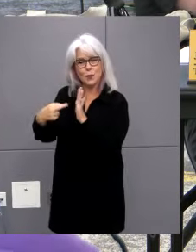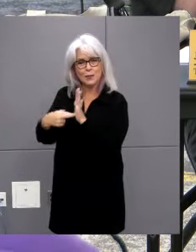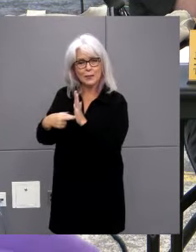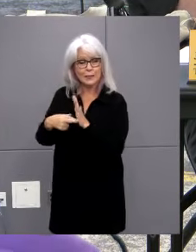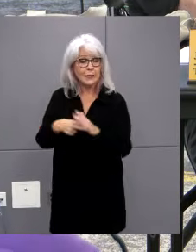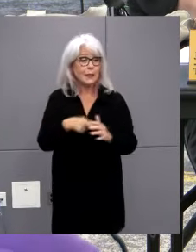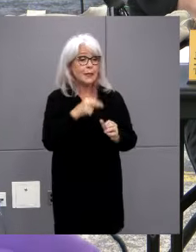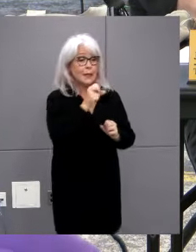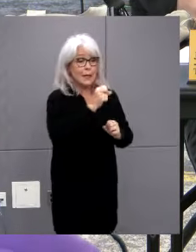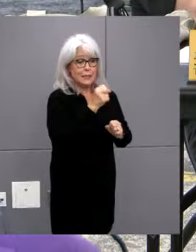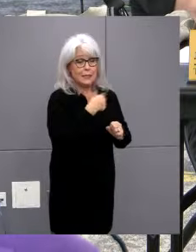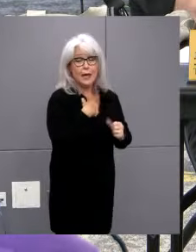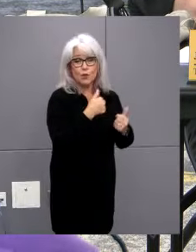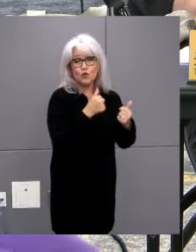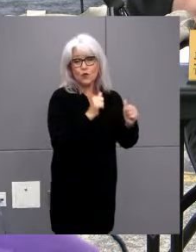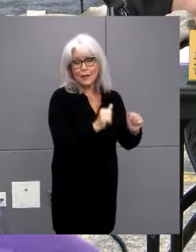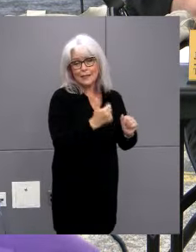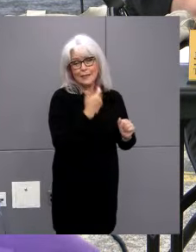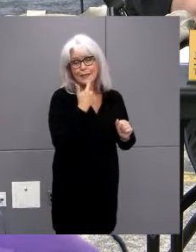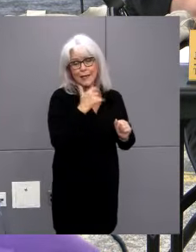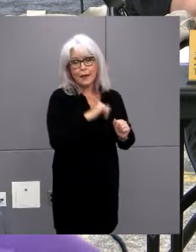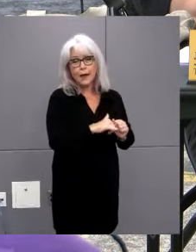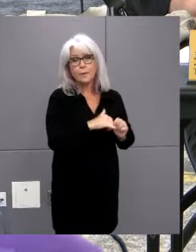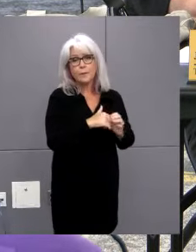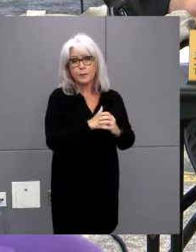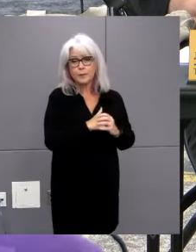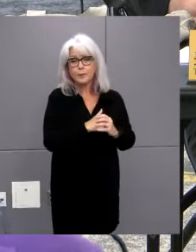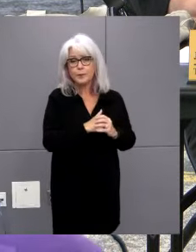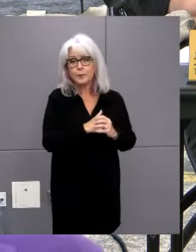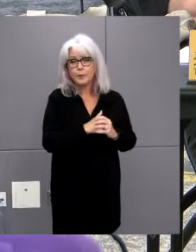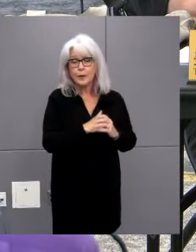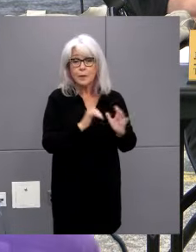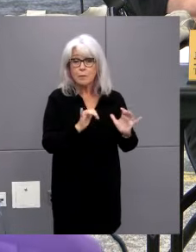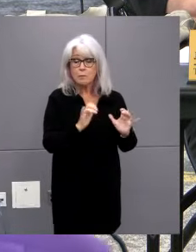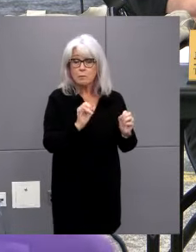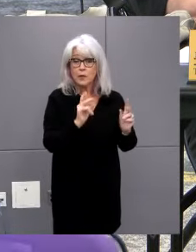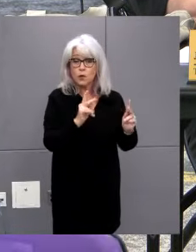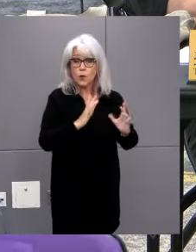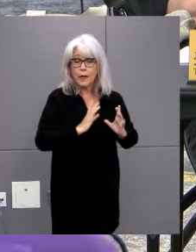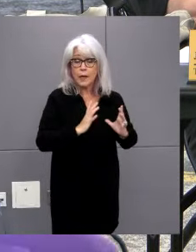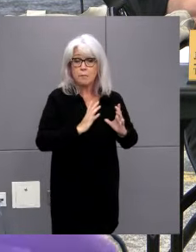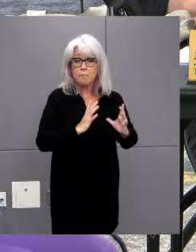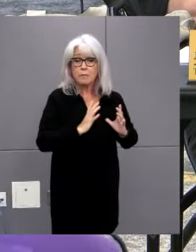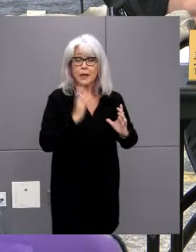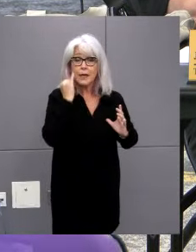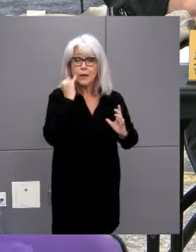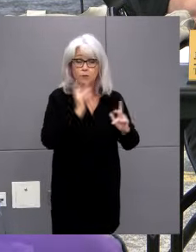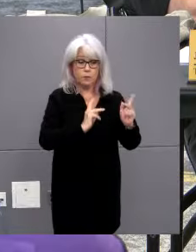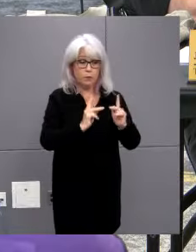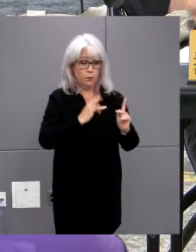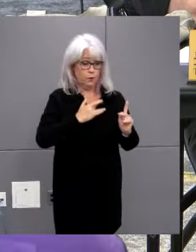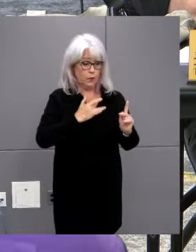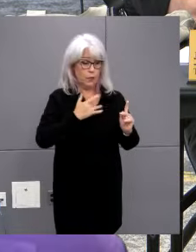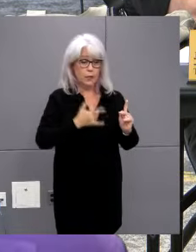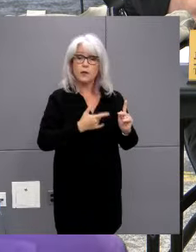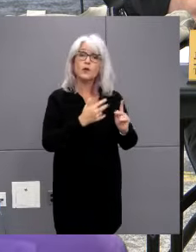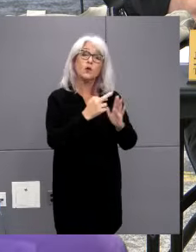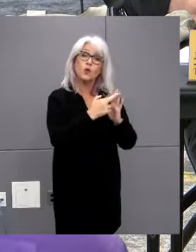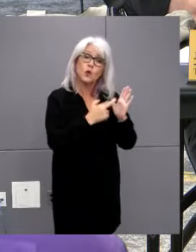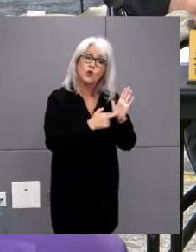to say that, but it's okay. I mean, if people feel that the rules should be changed by